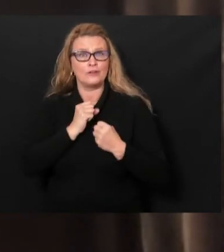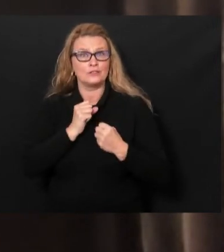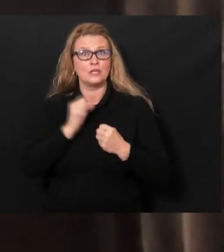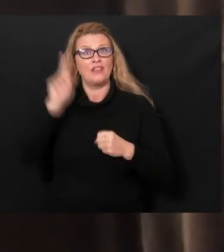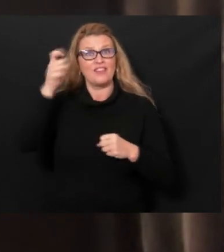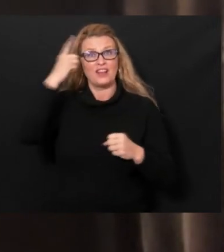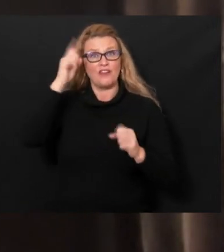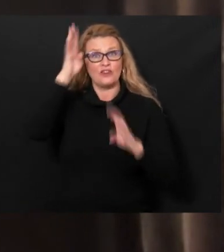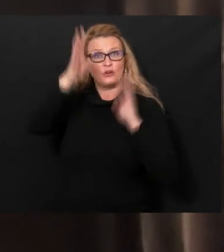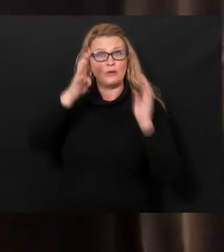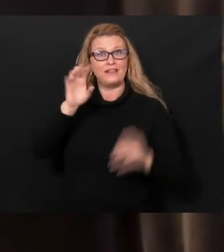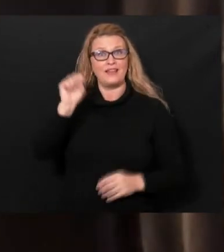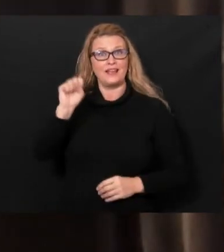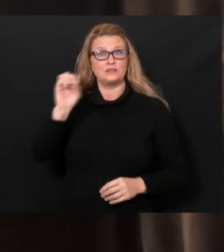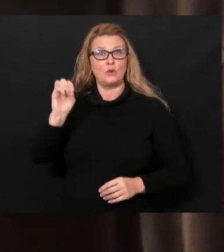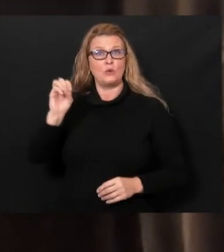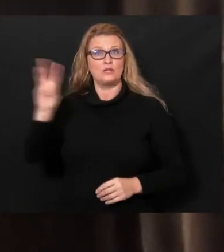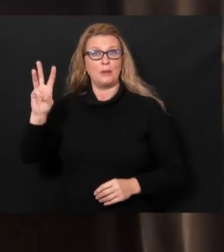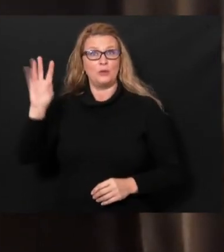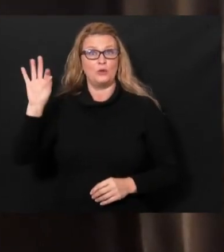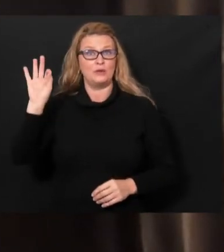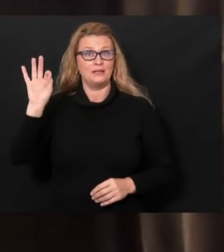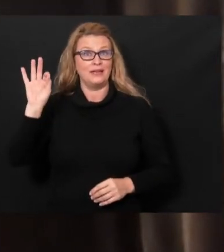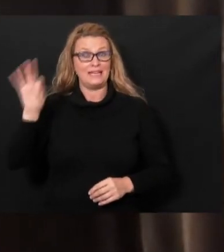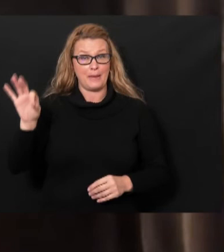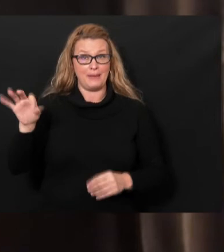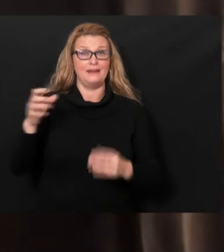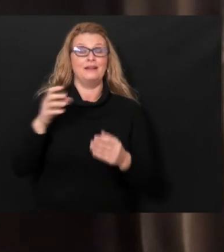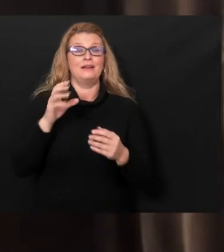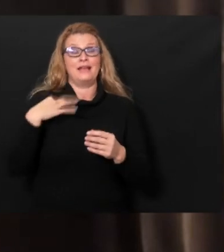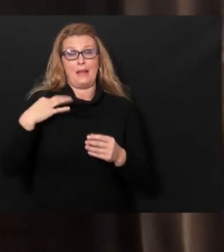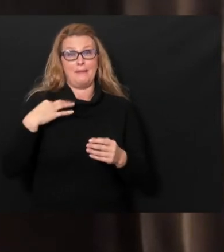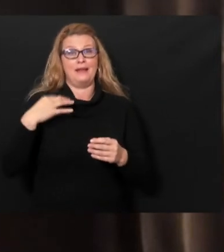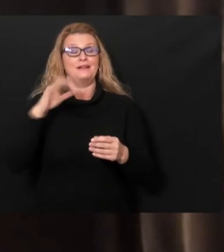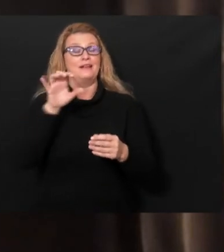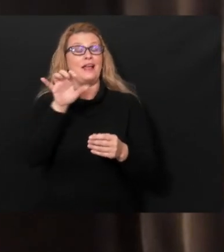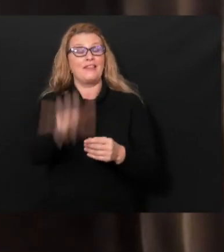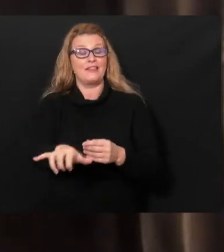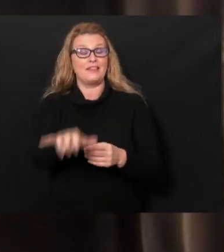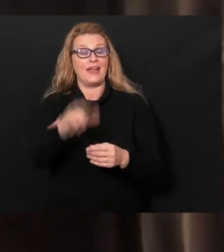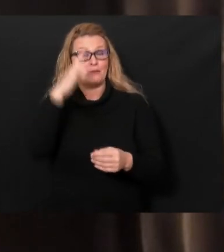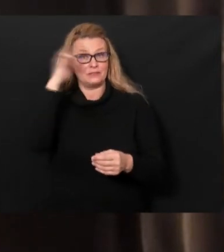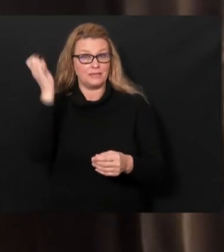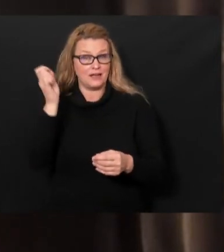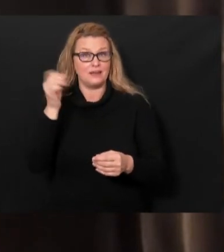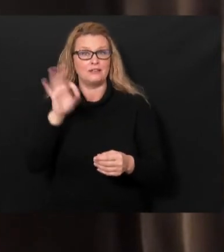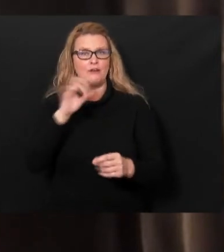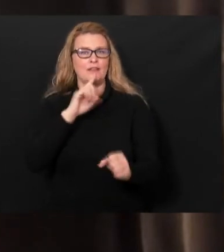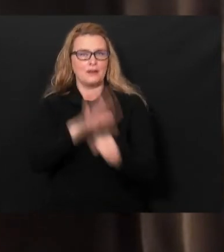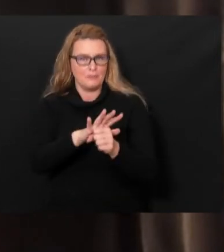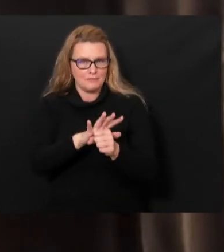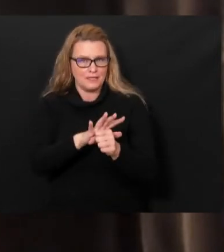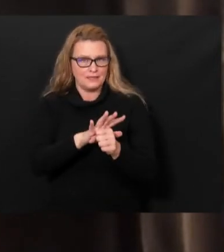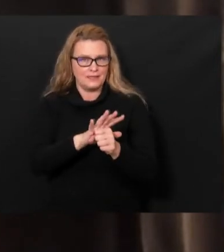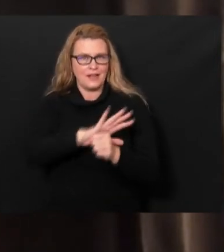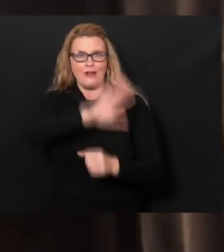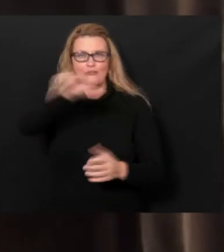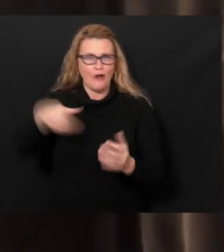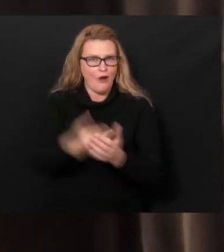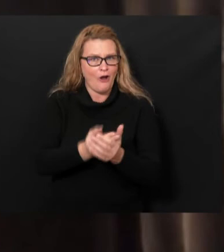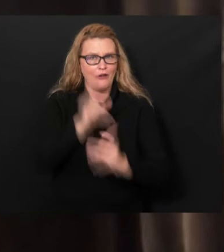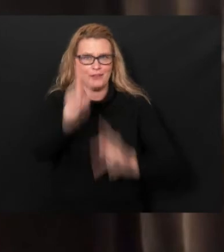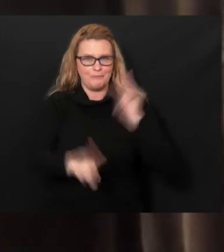campaign. And as the governor said, because of that great work and because of the commitment of all of you,